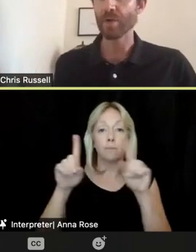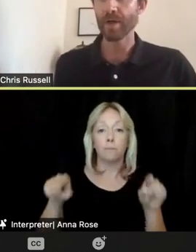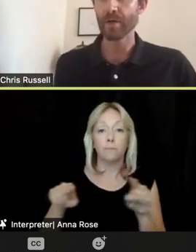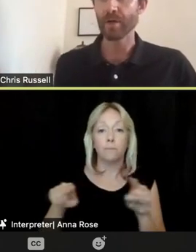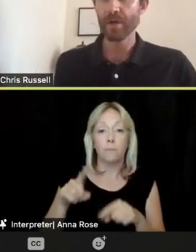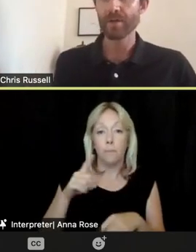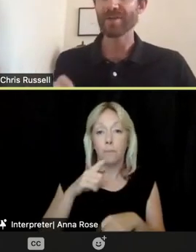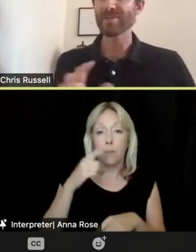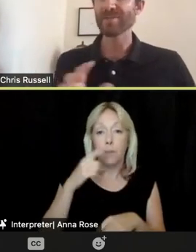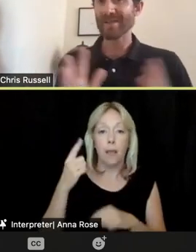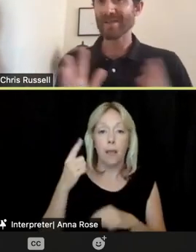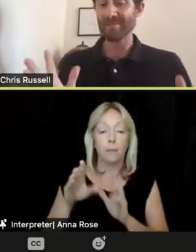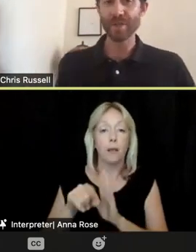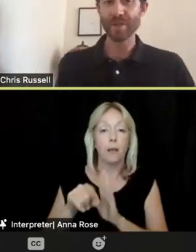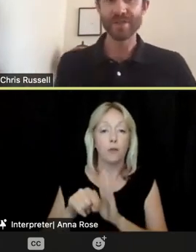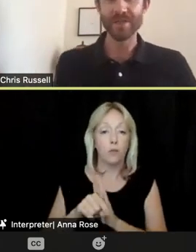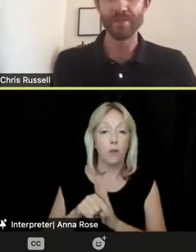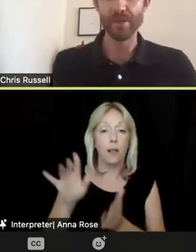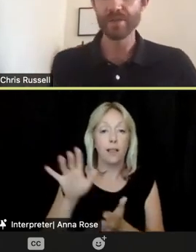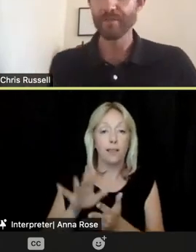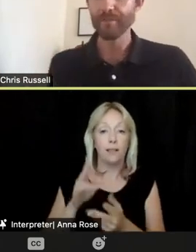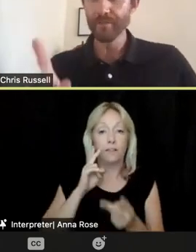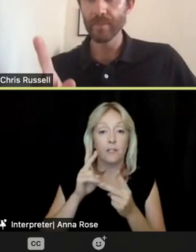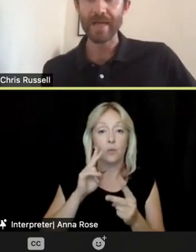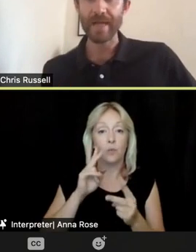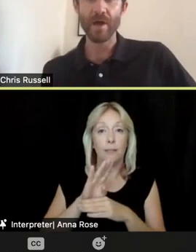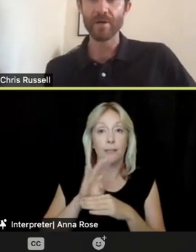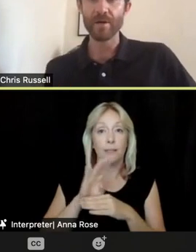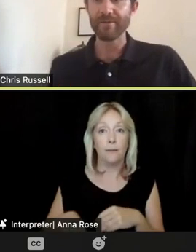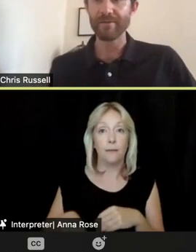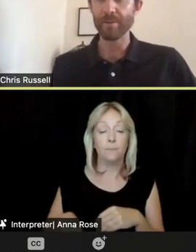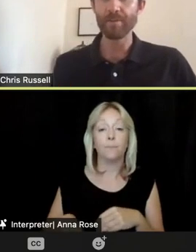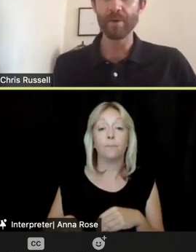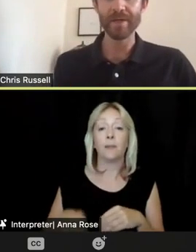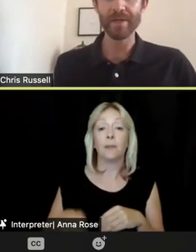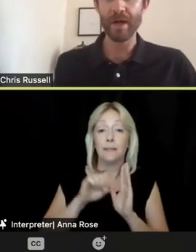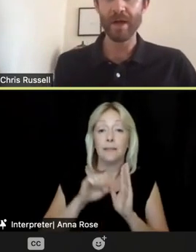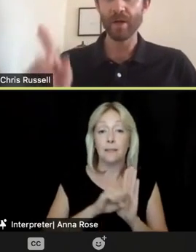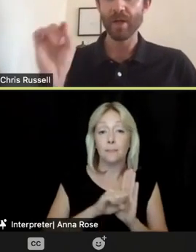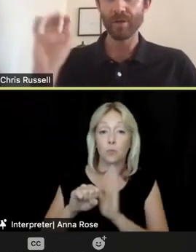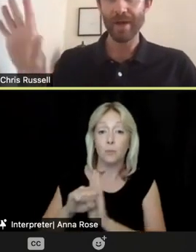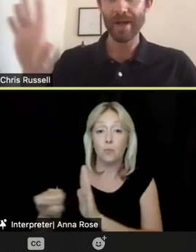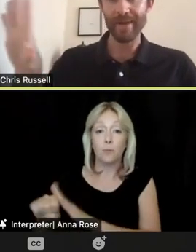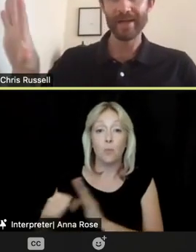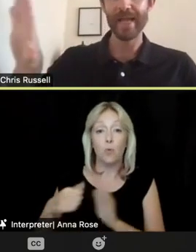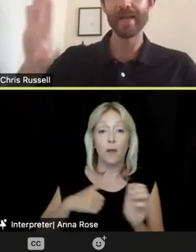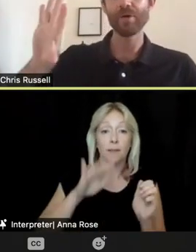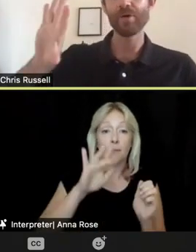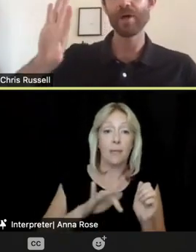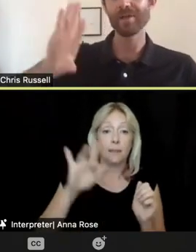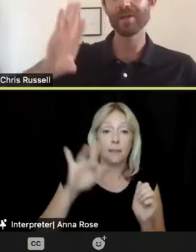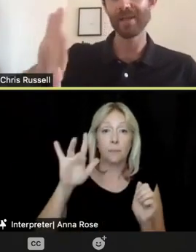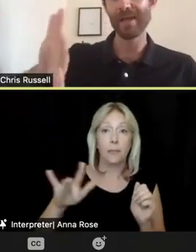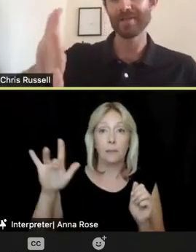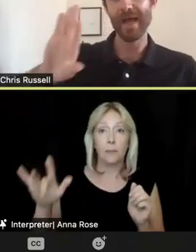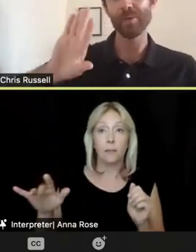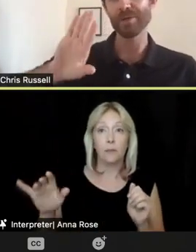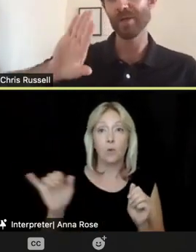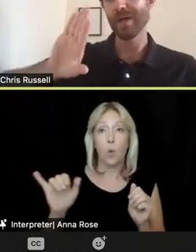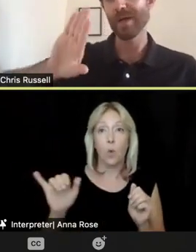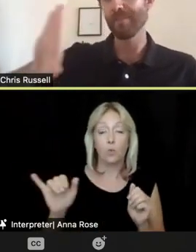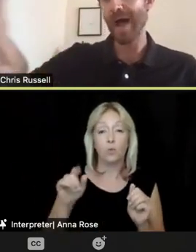the visual clutter. There's spacing between the symbols. I saw several people pointed out the red rectangle to the